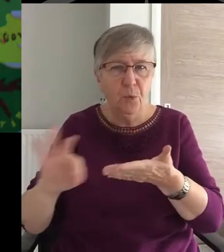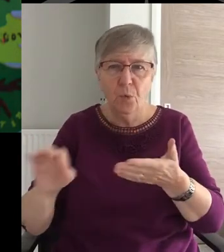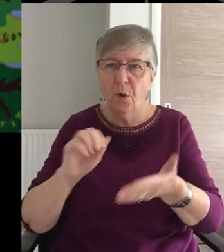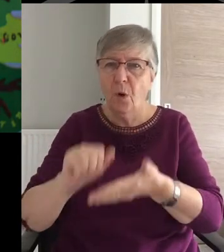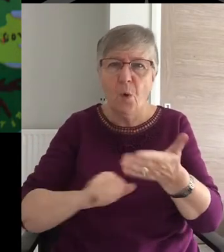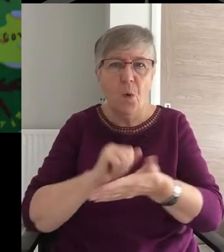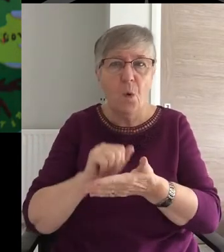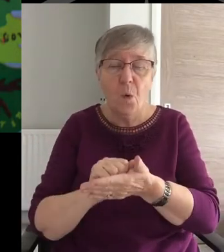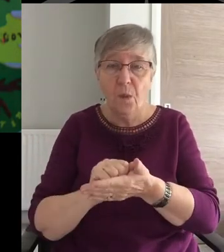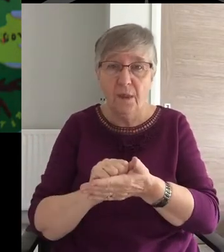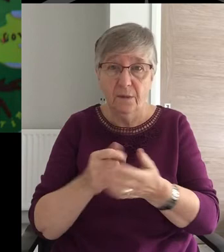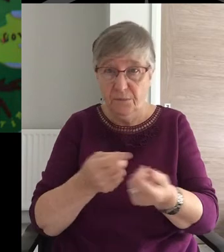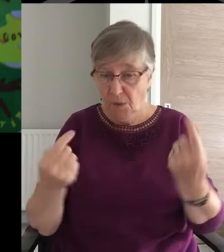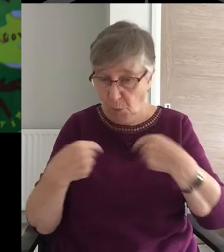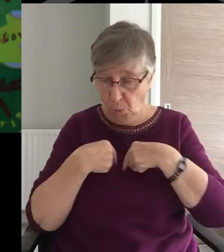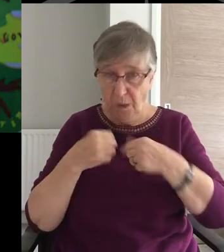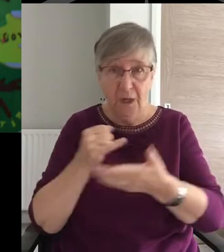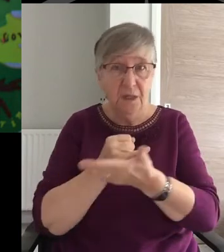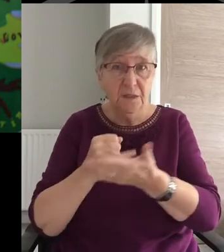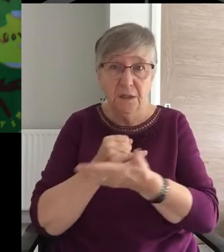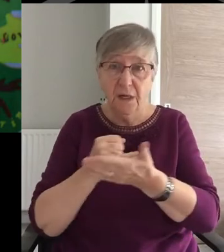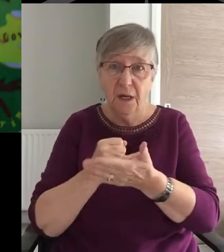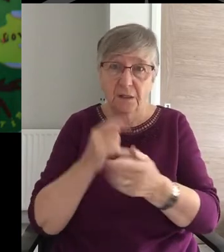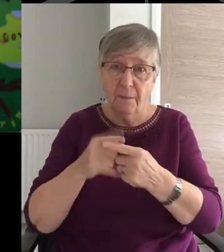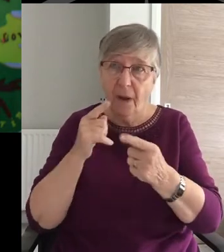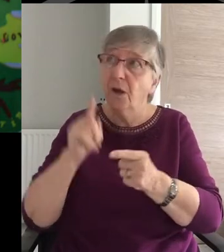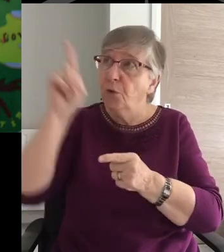and yet come as sinners and receive your welcome.